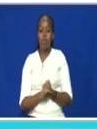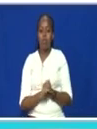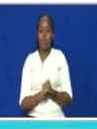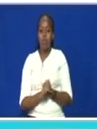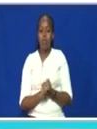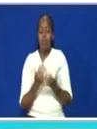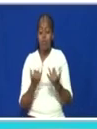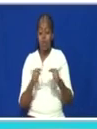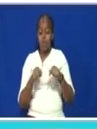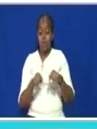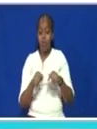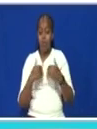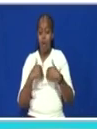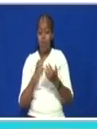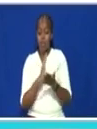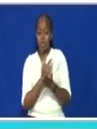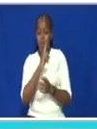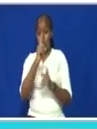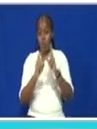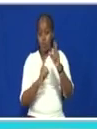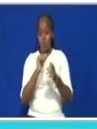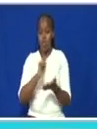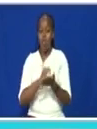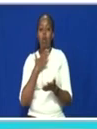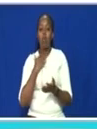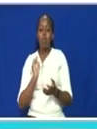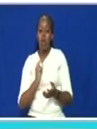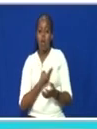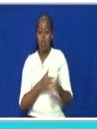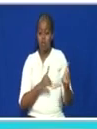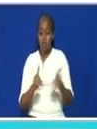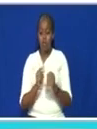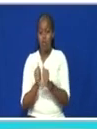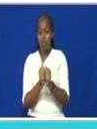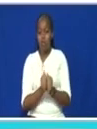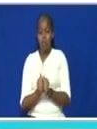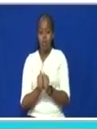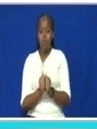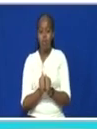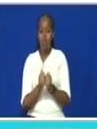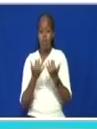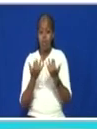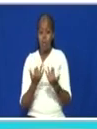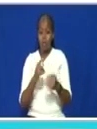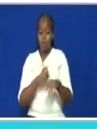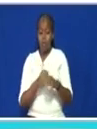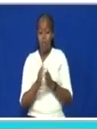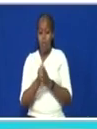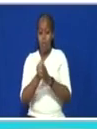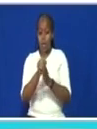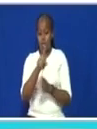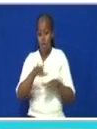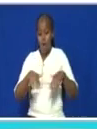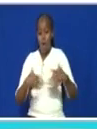So today we have some questions that I want us to go through together as I guide you on how